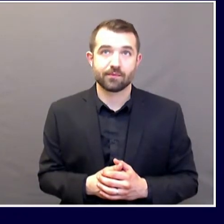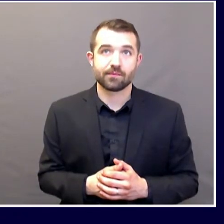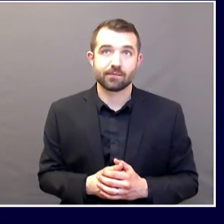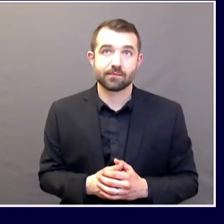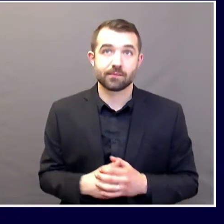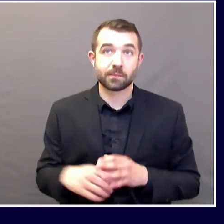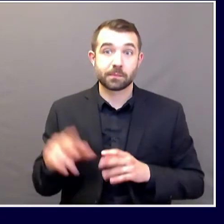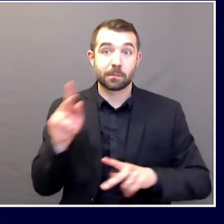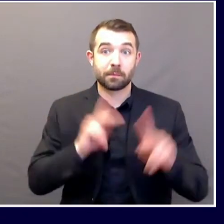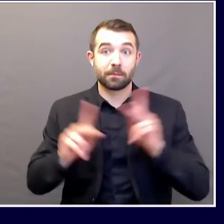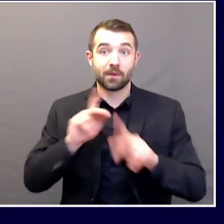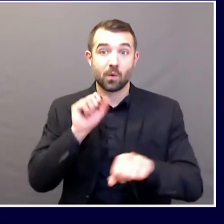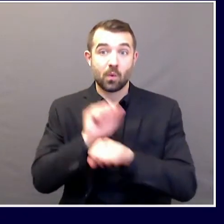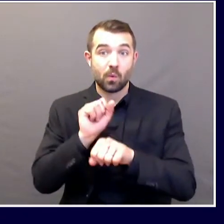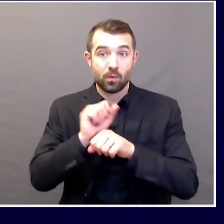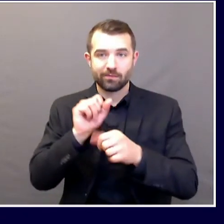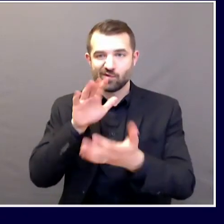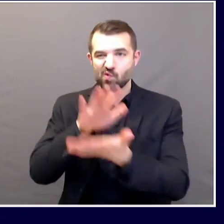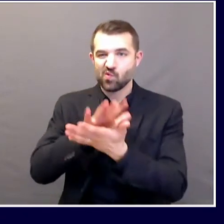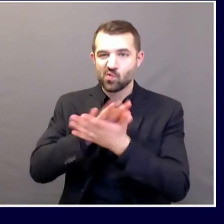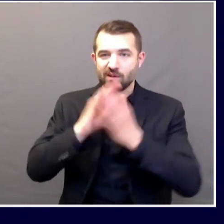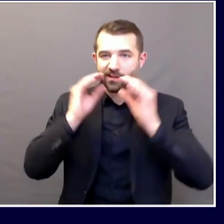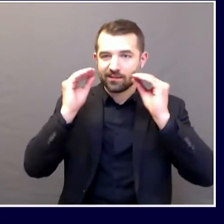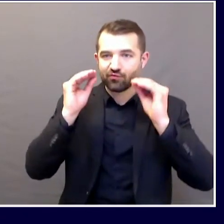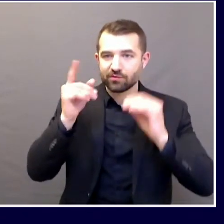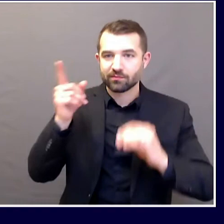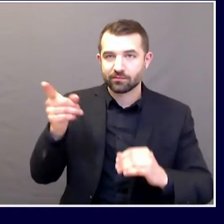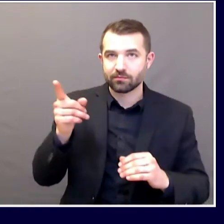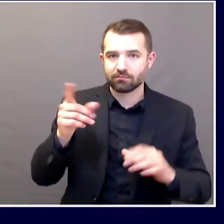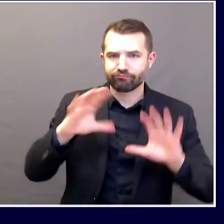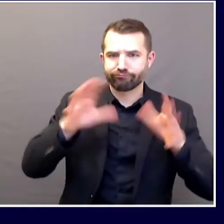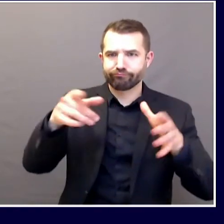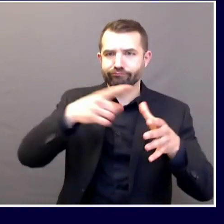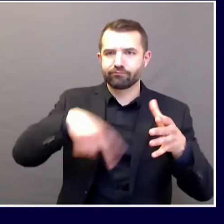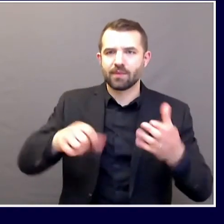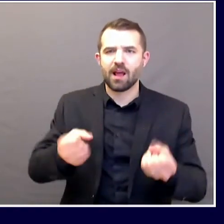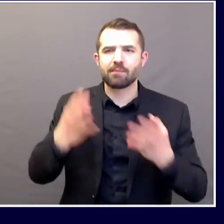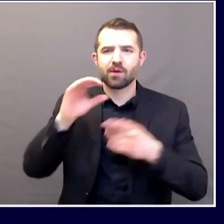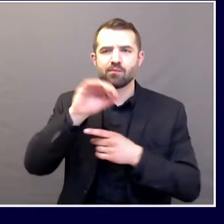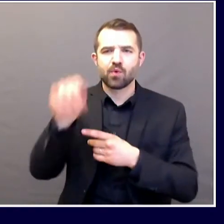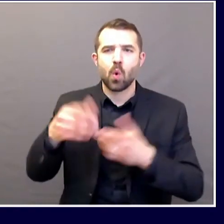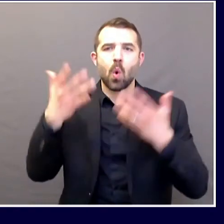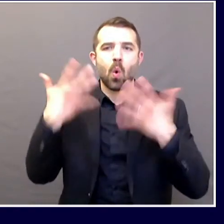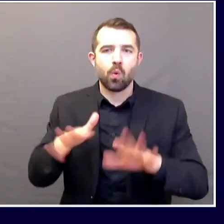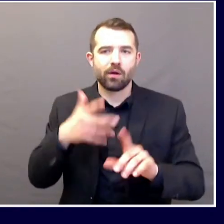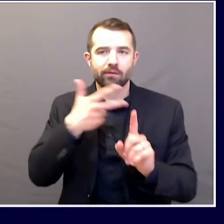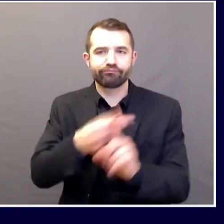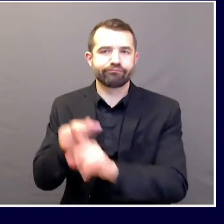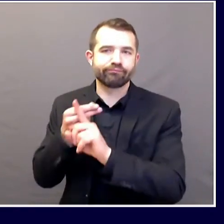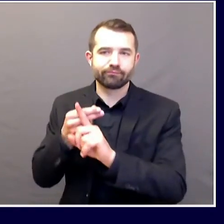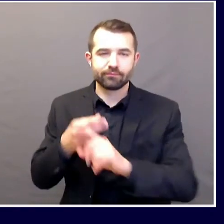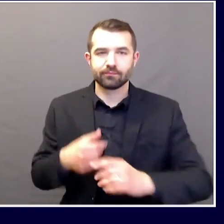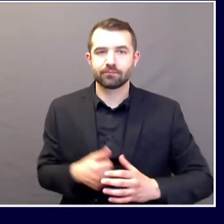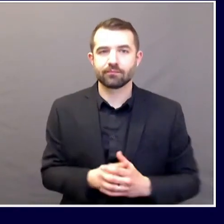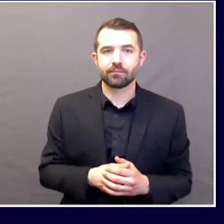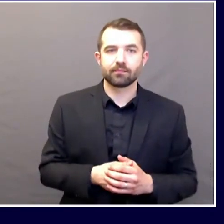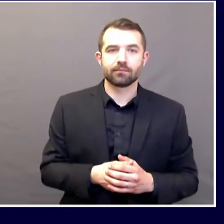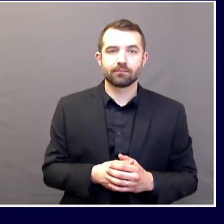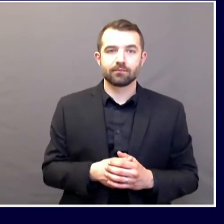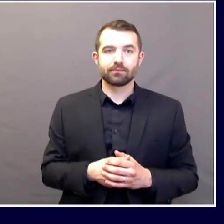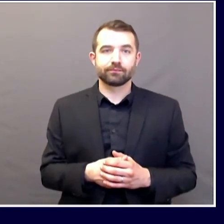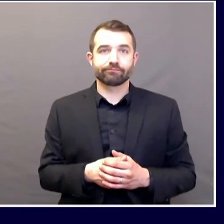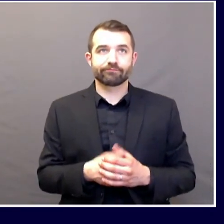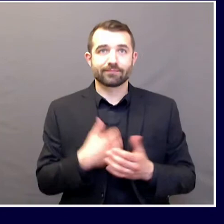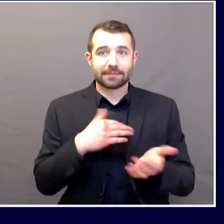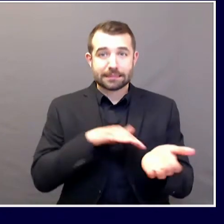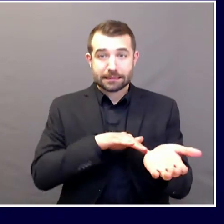the vaccine? Yeah, that's another great question, Allison. The answer is that we don't have a great sense right now. Sort of